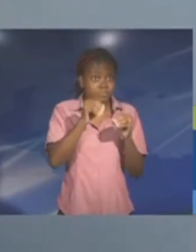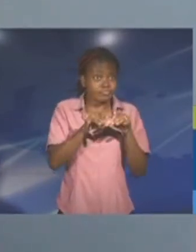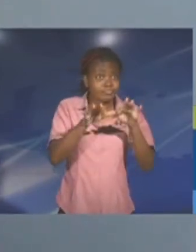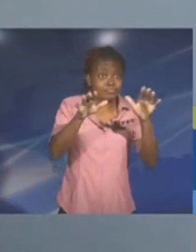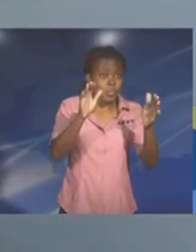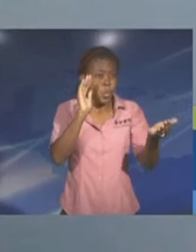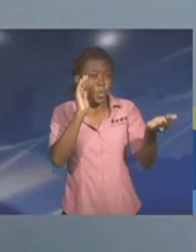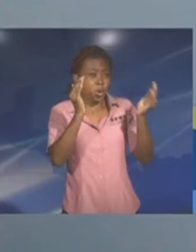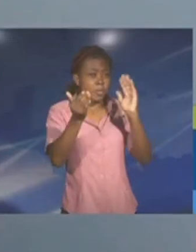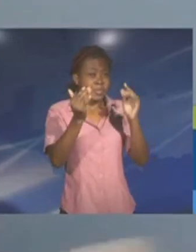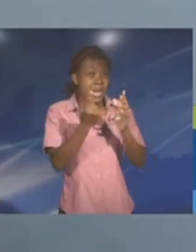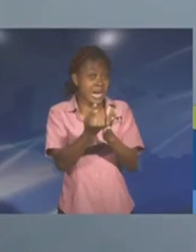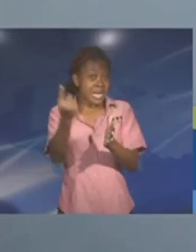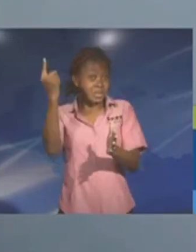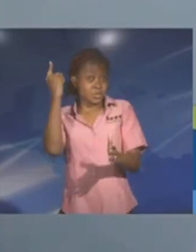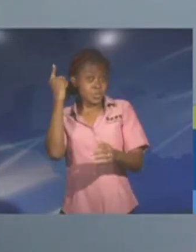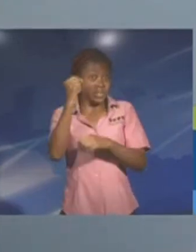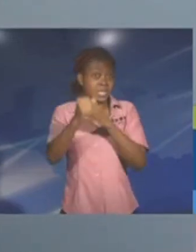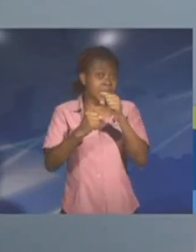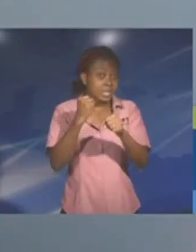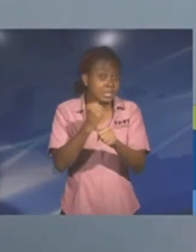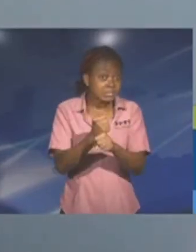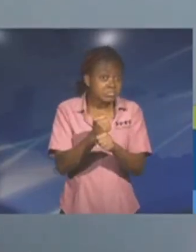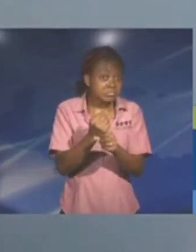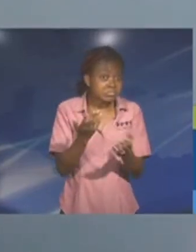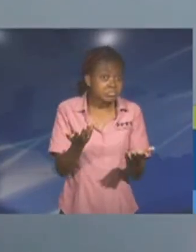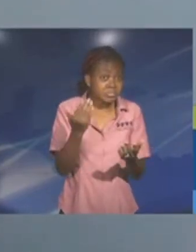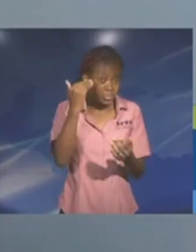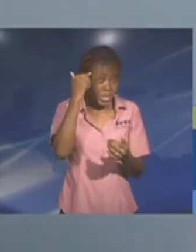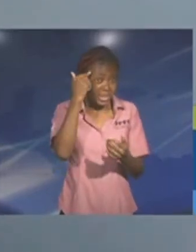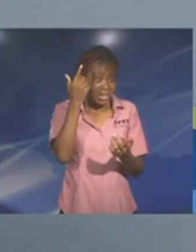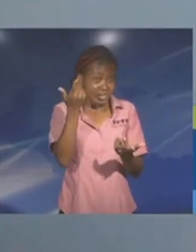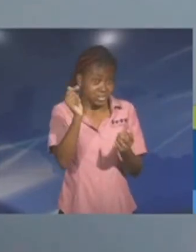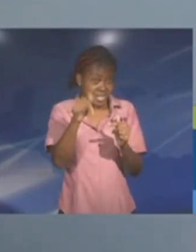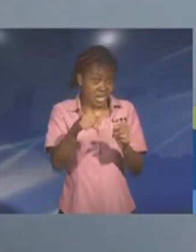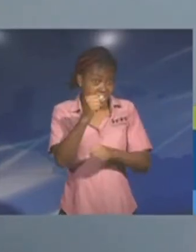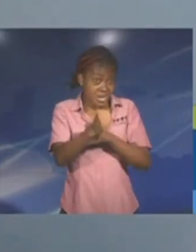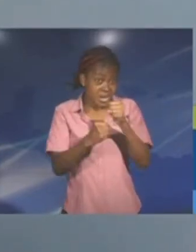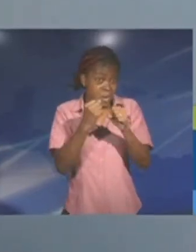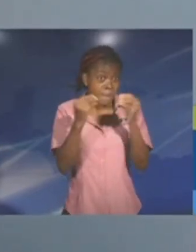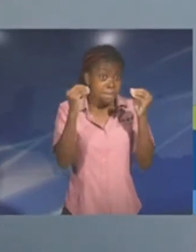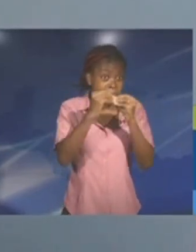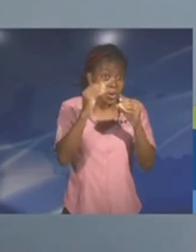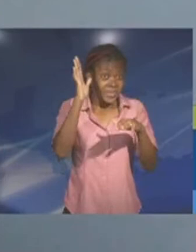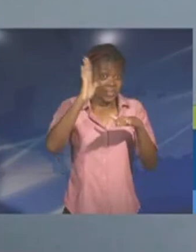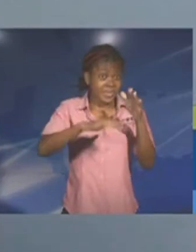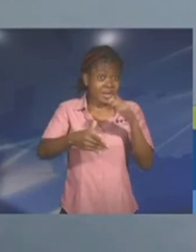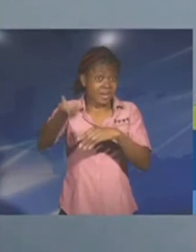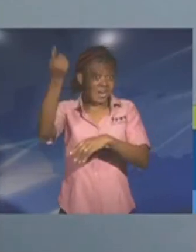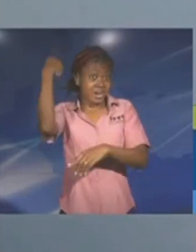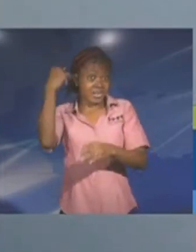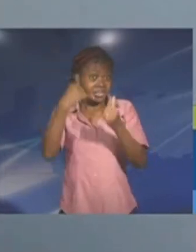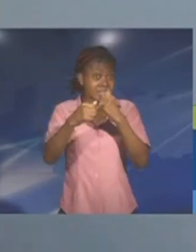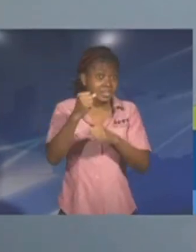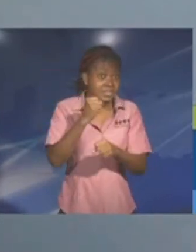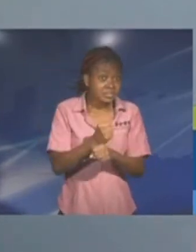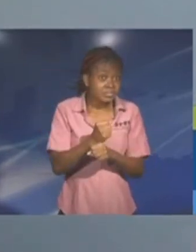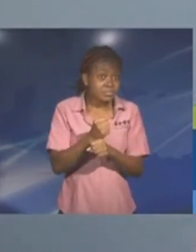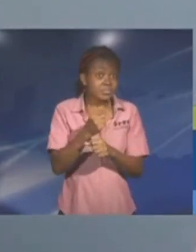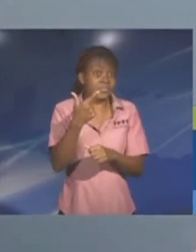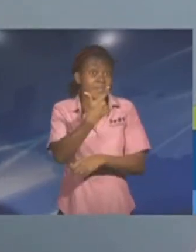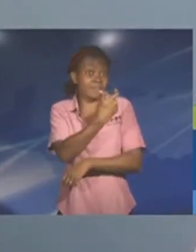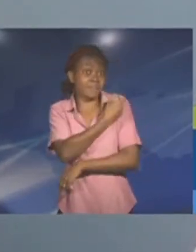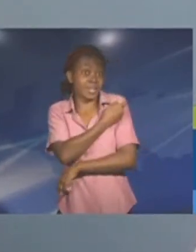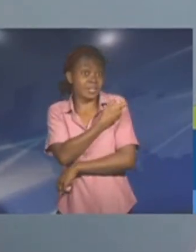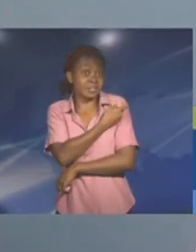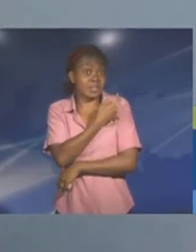of increase as compared to last year, and any impact of the influenza vaccine itself? How has that been the uptake this year? And